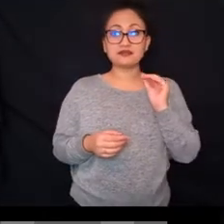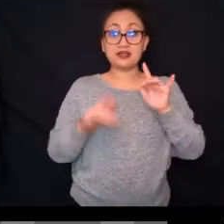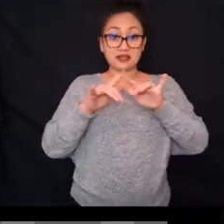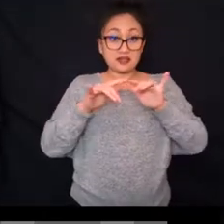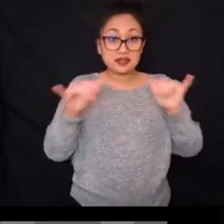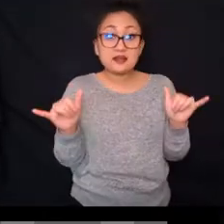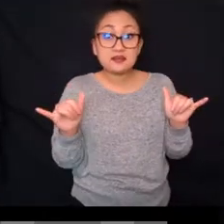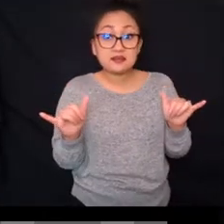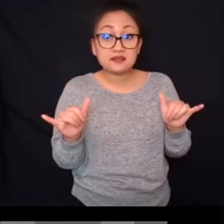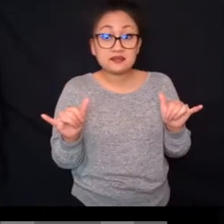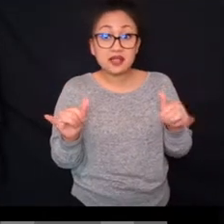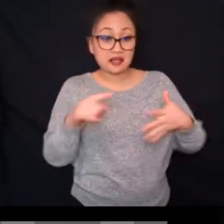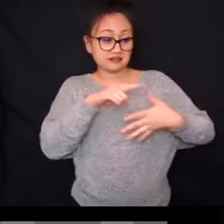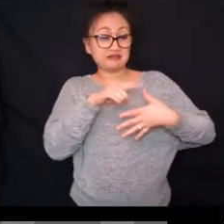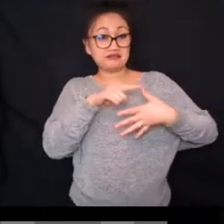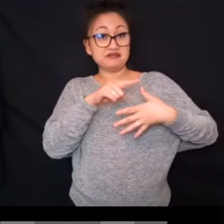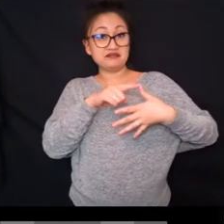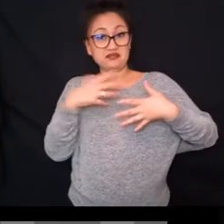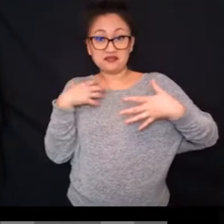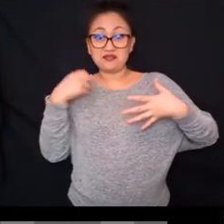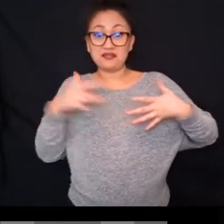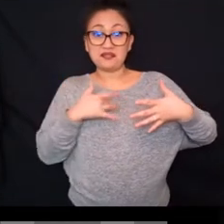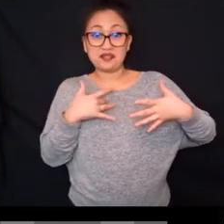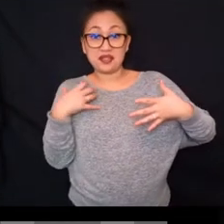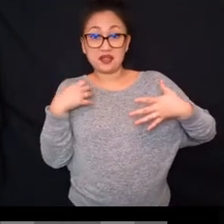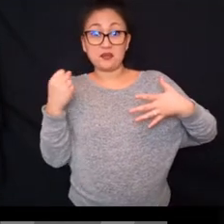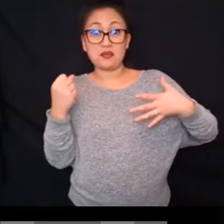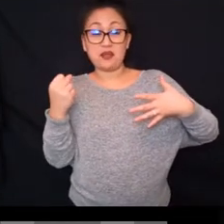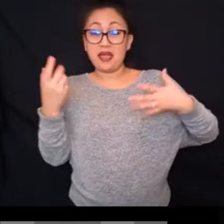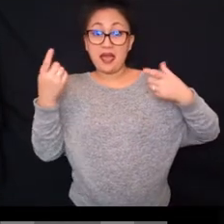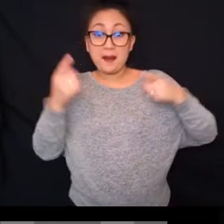very brave. She jumped into the pond, get little Whittle up,